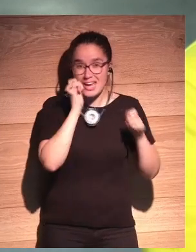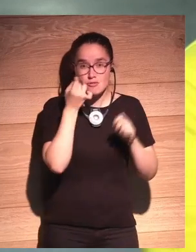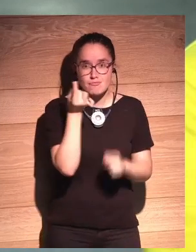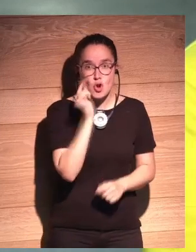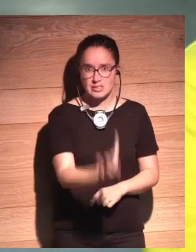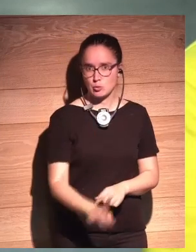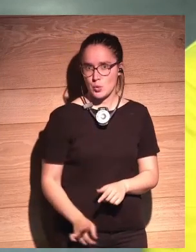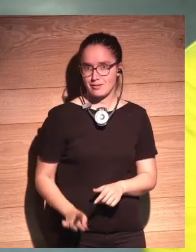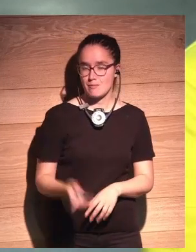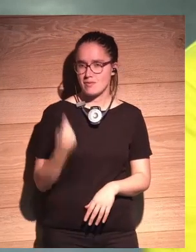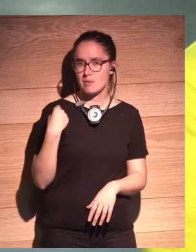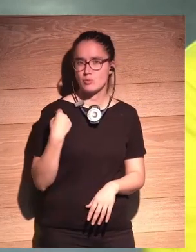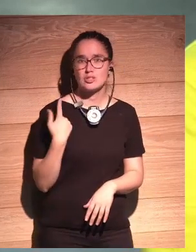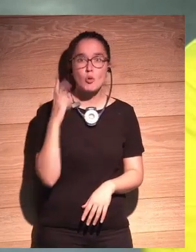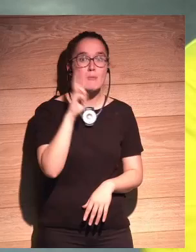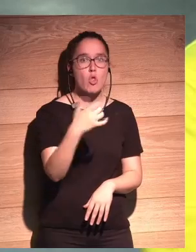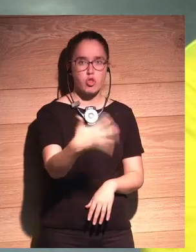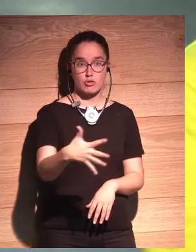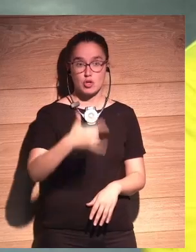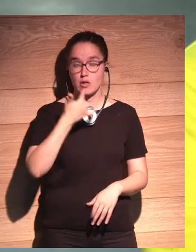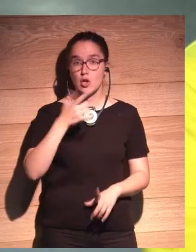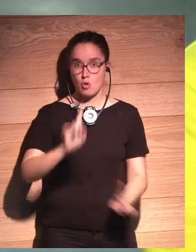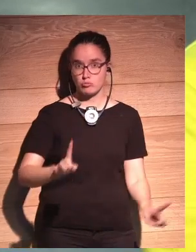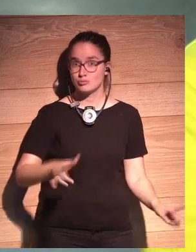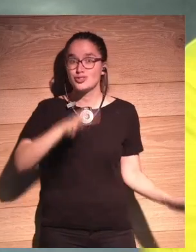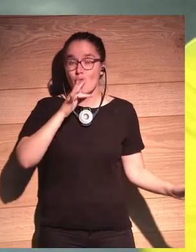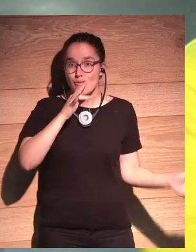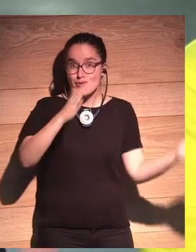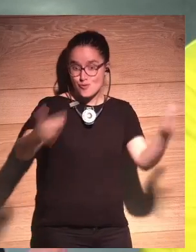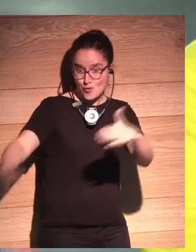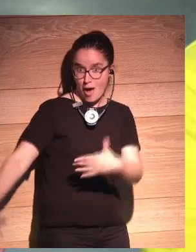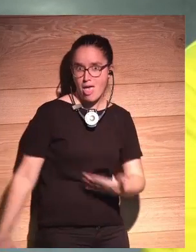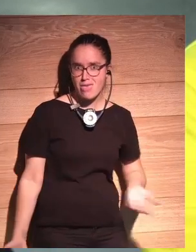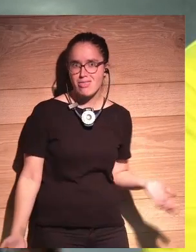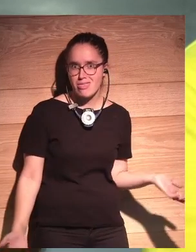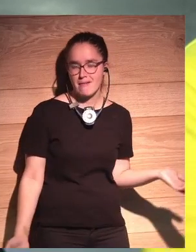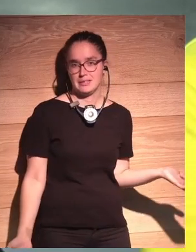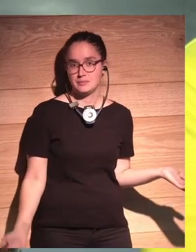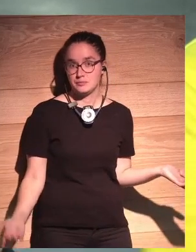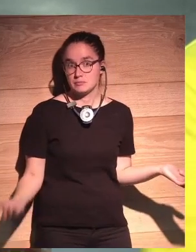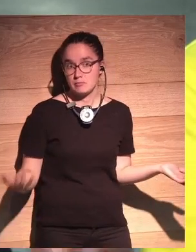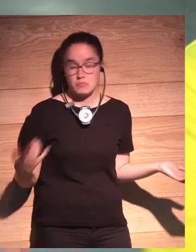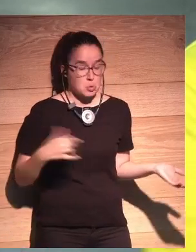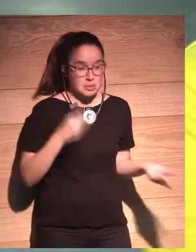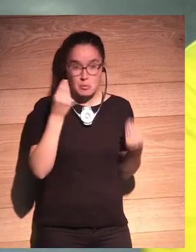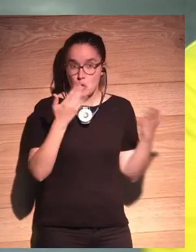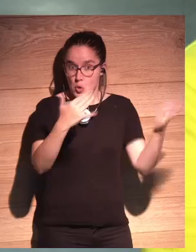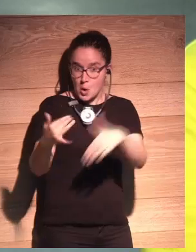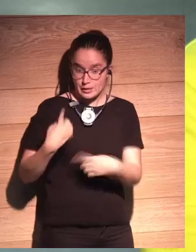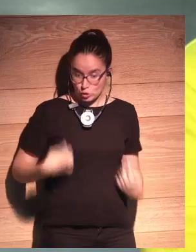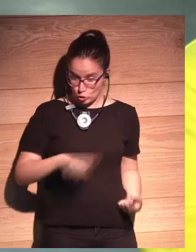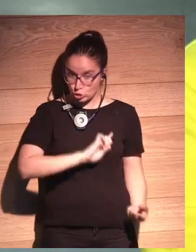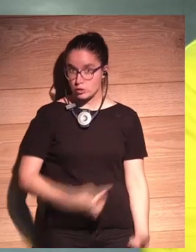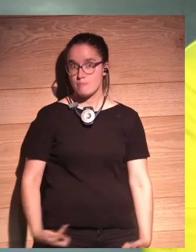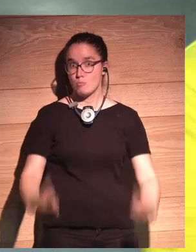absolutely asleep. They had asked me, where can I see this? And I told them, no, we still haven't done it. As far as we